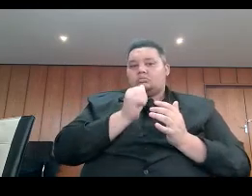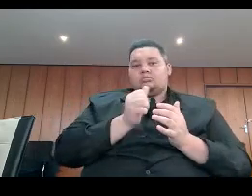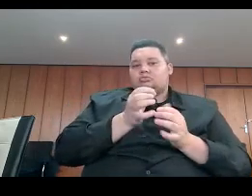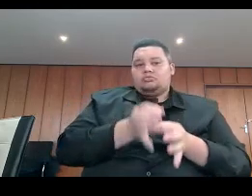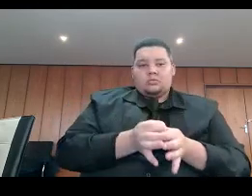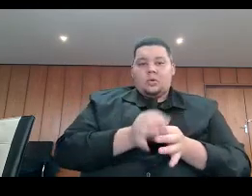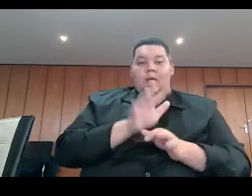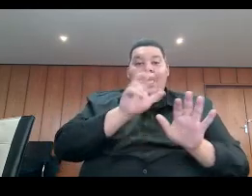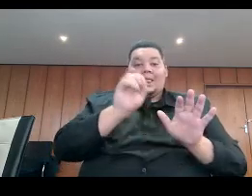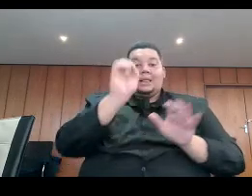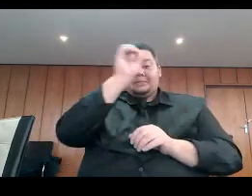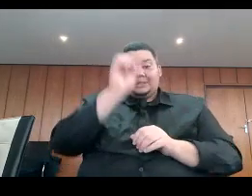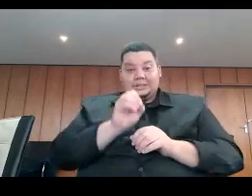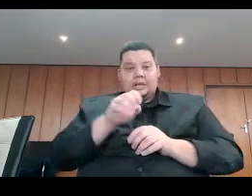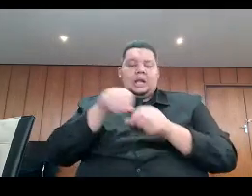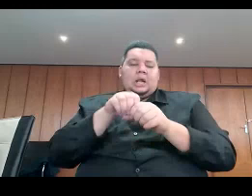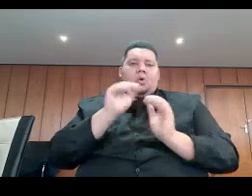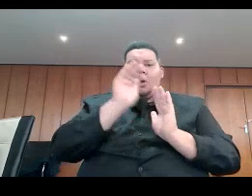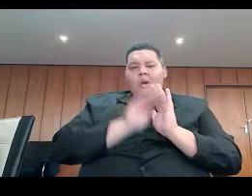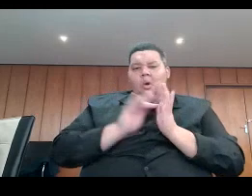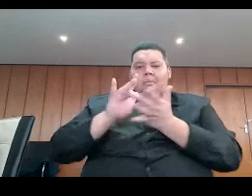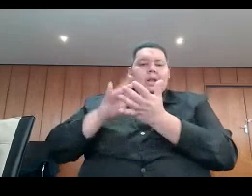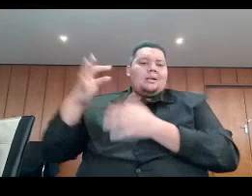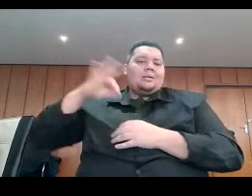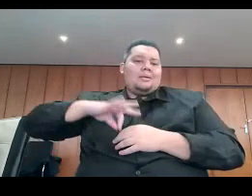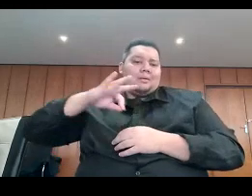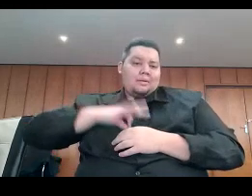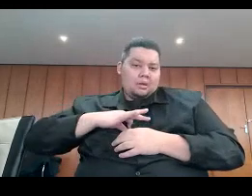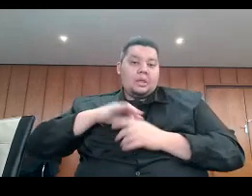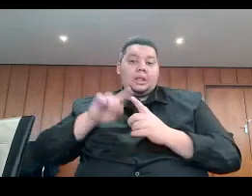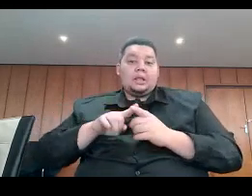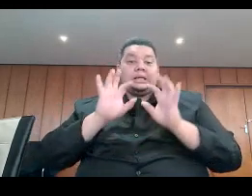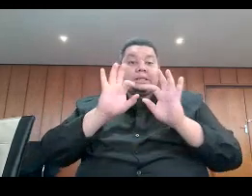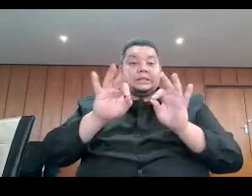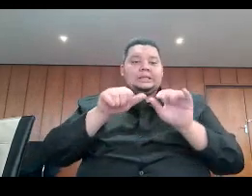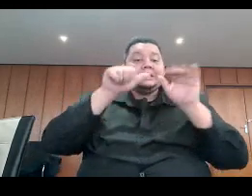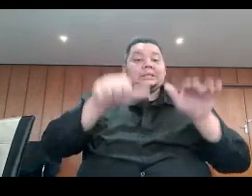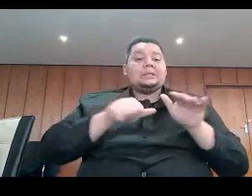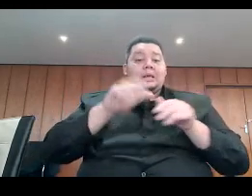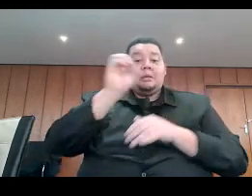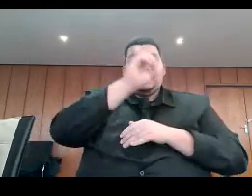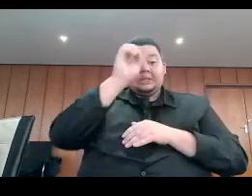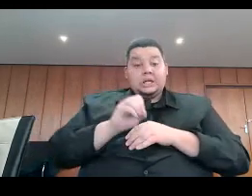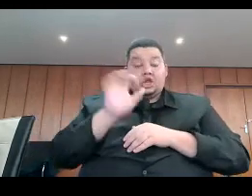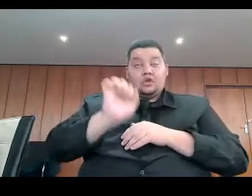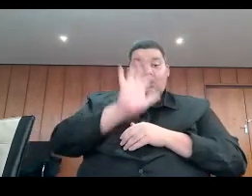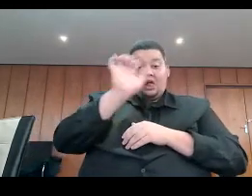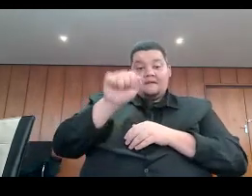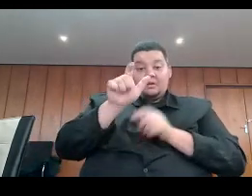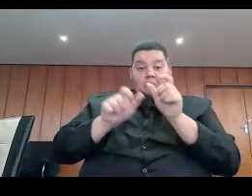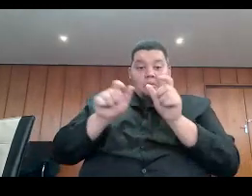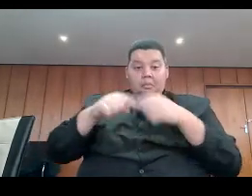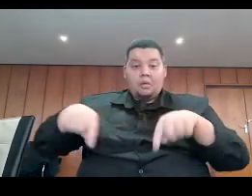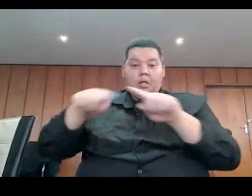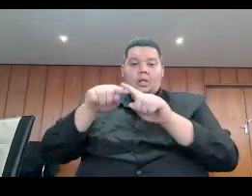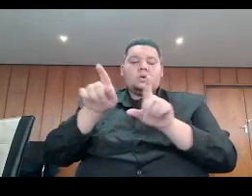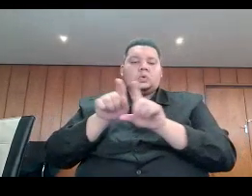middle income countries, and that makes about 16% of the population. In countries in